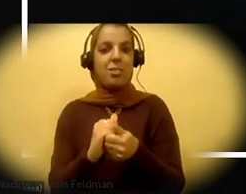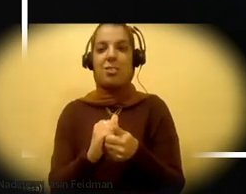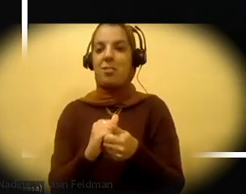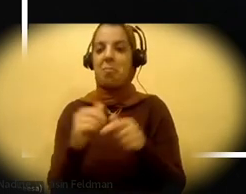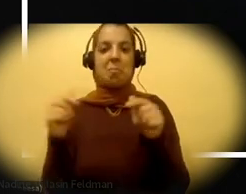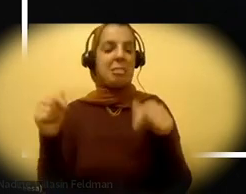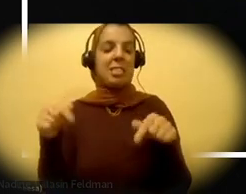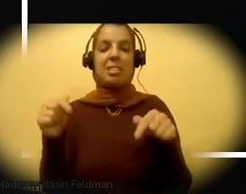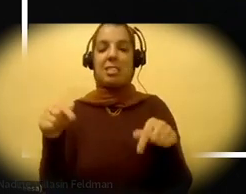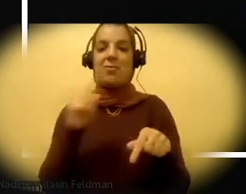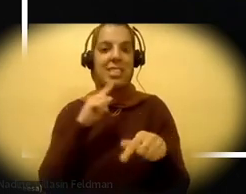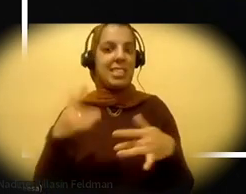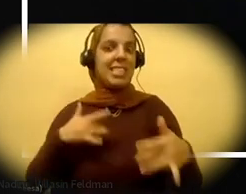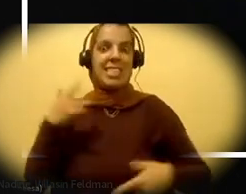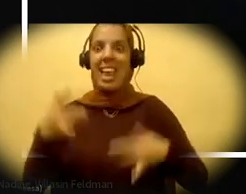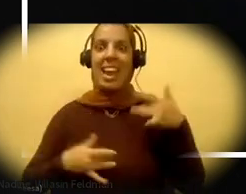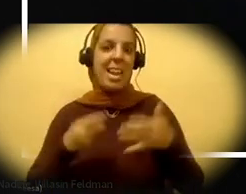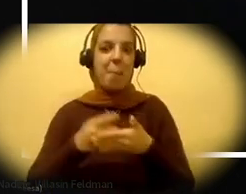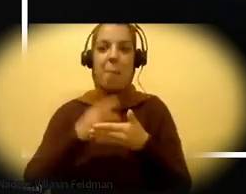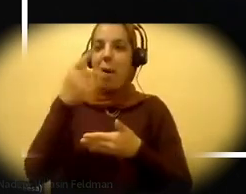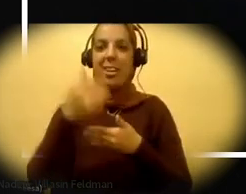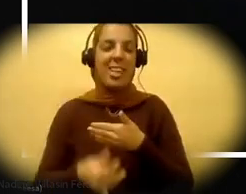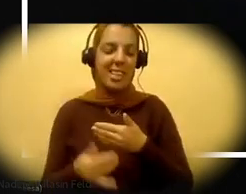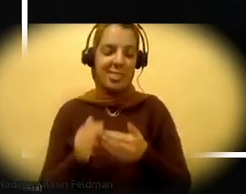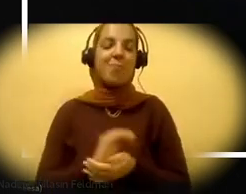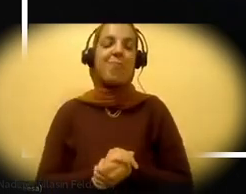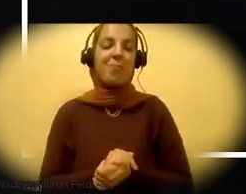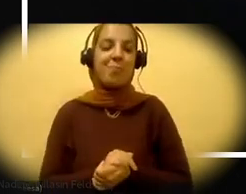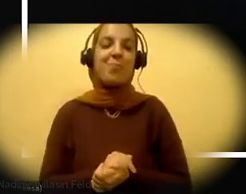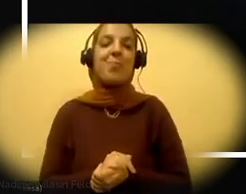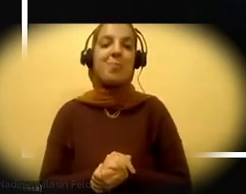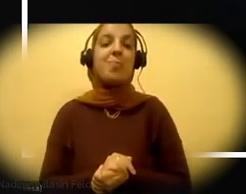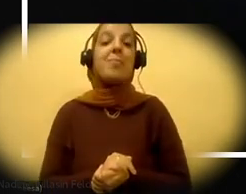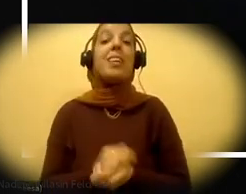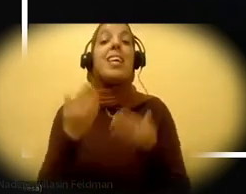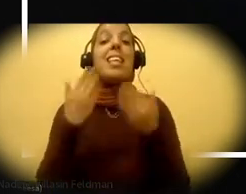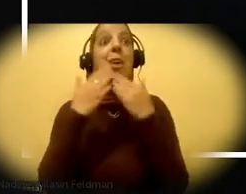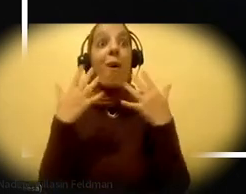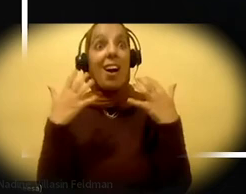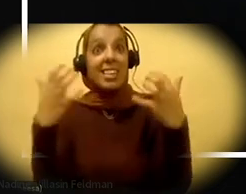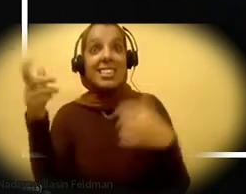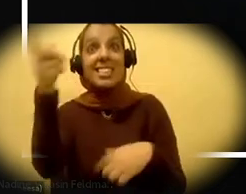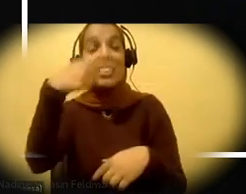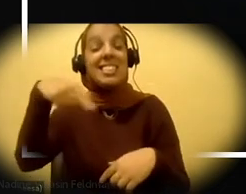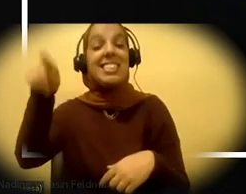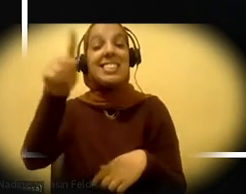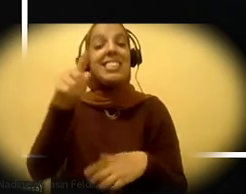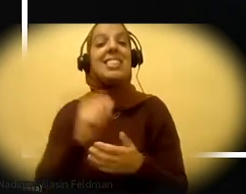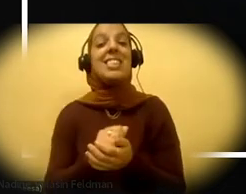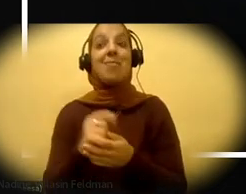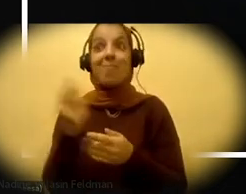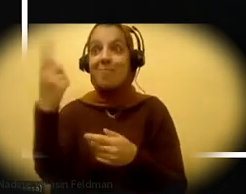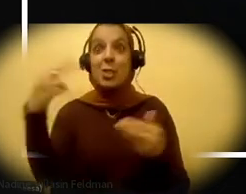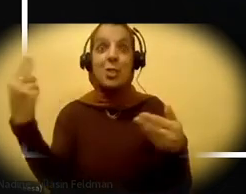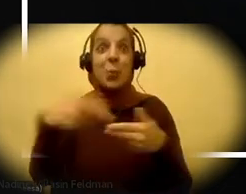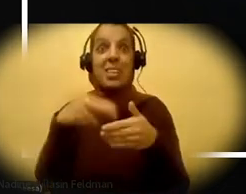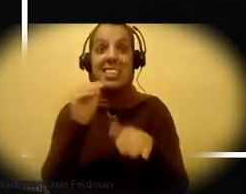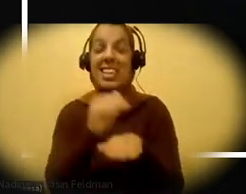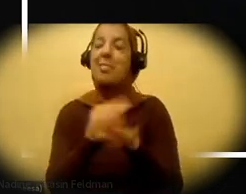on a very exciting project. Thank you to our audience. For joining us